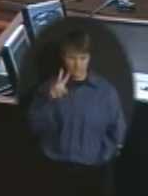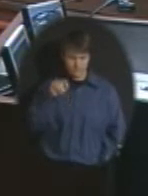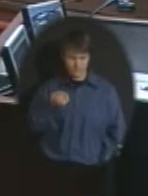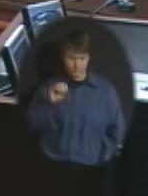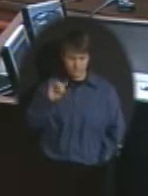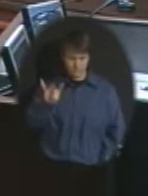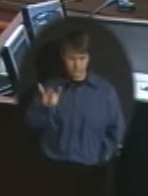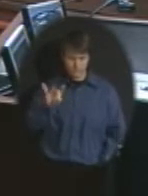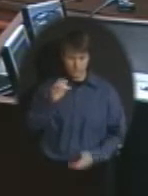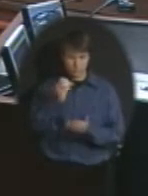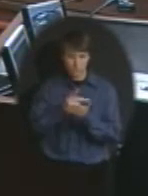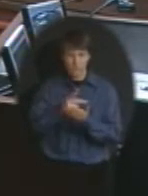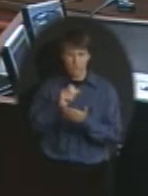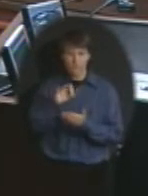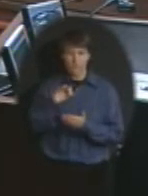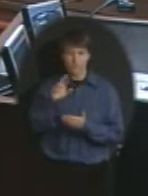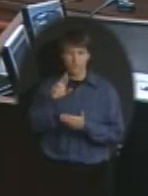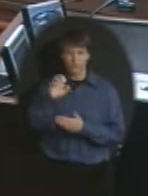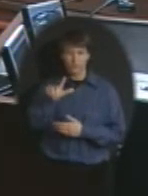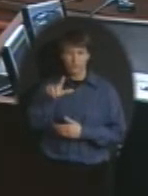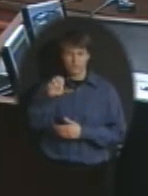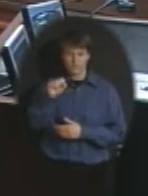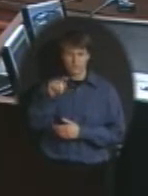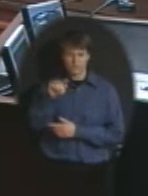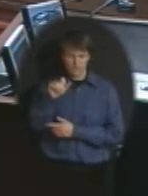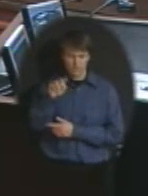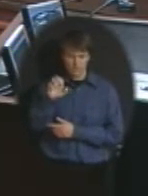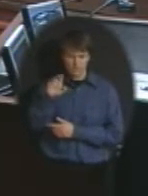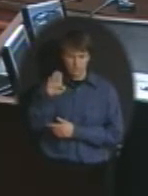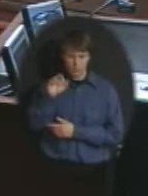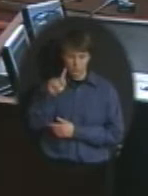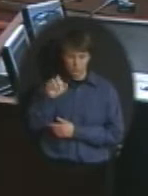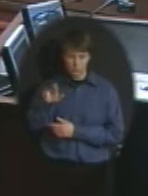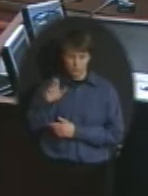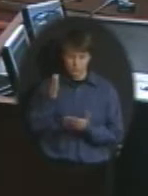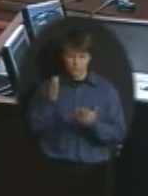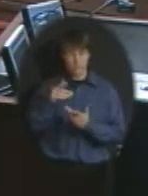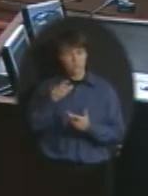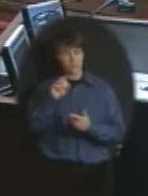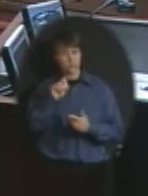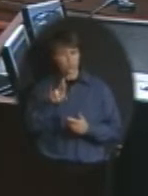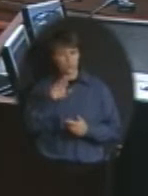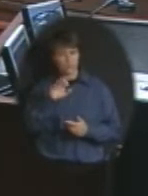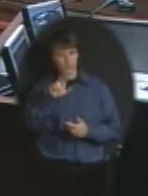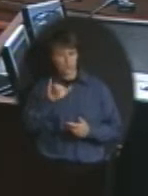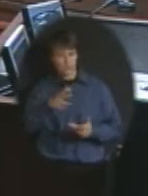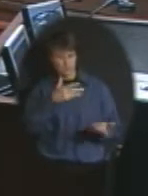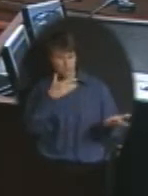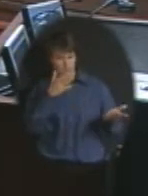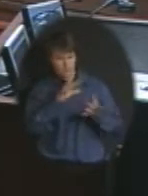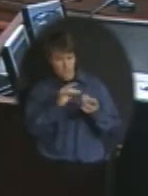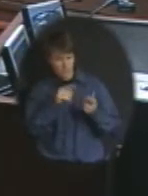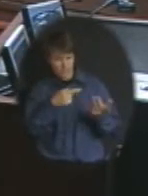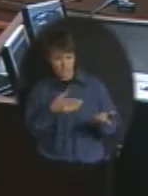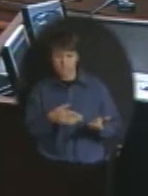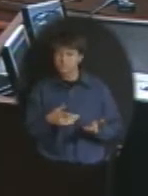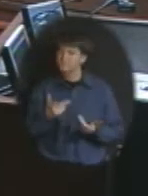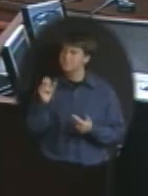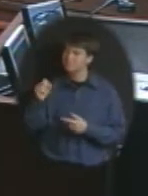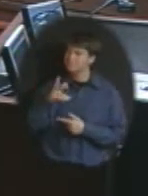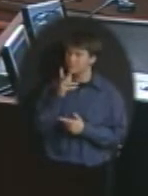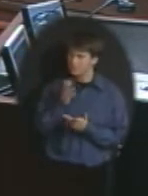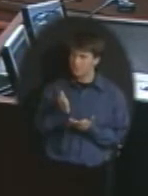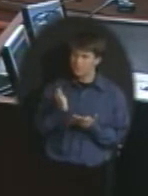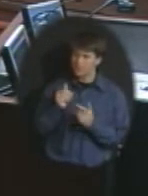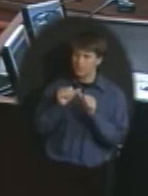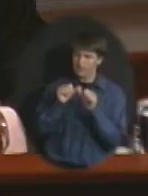6.08, approval of real estate broker services. I don't know, Dr. Berry, do you want to make some comments about this? This is the ongoing project that